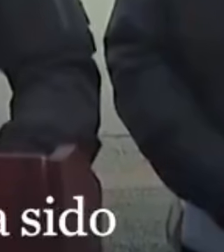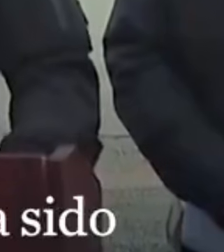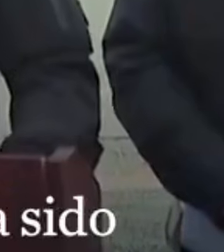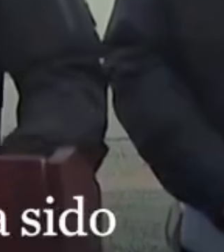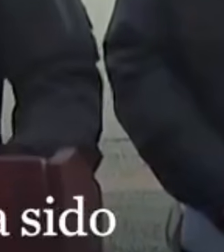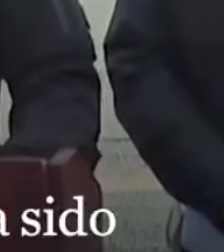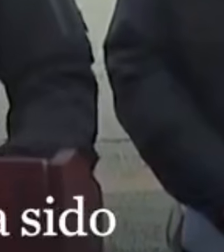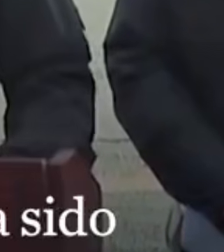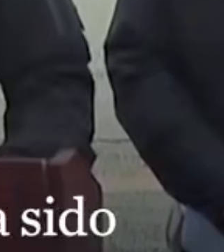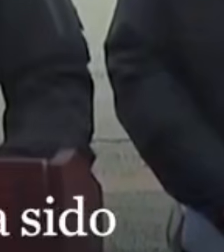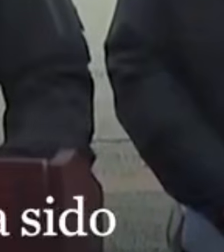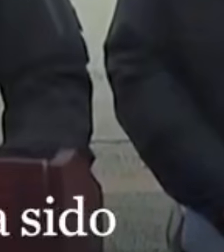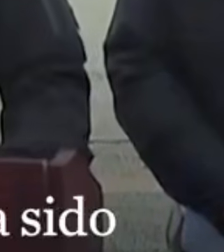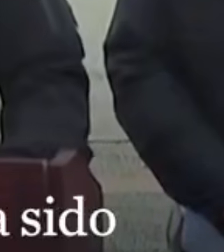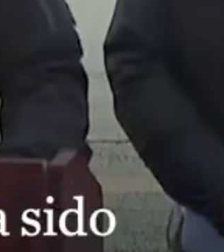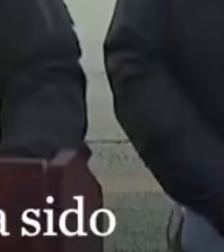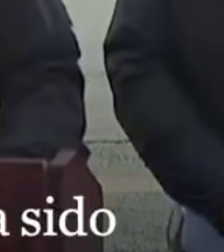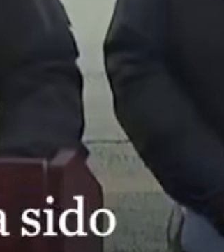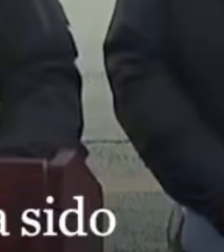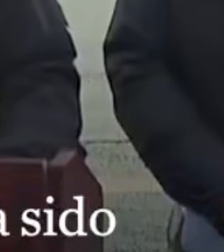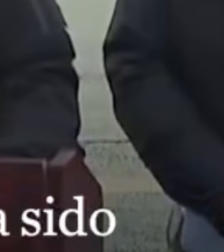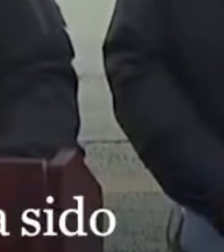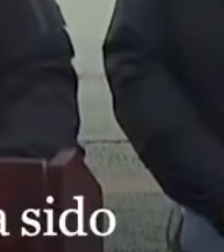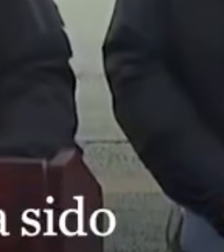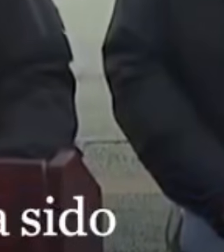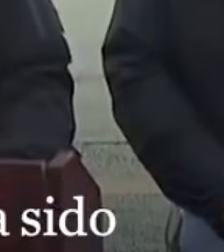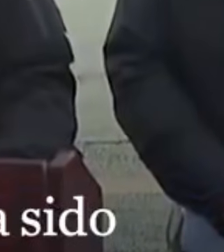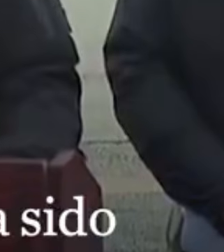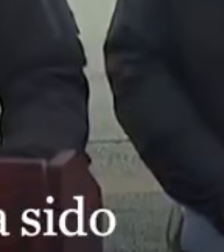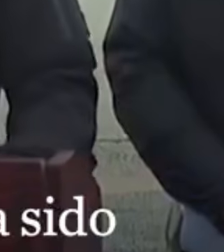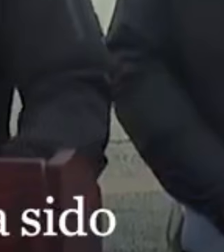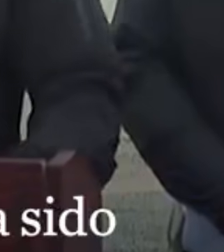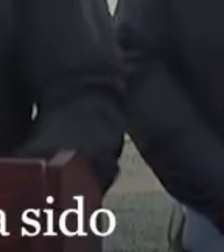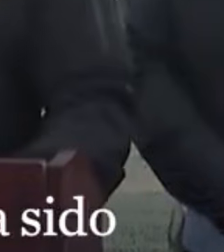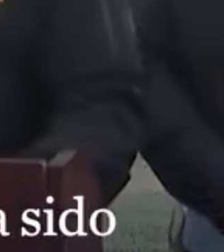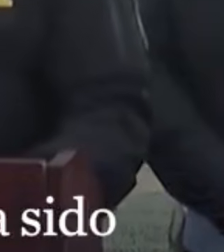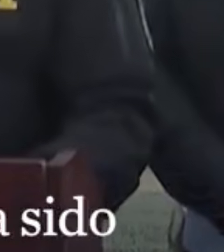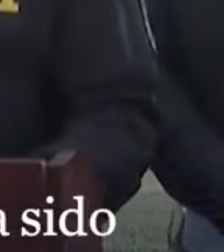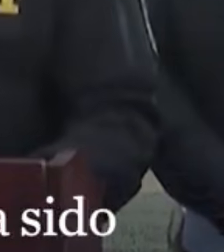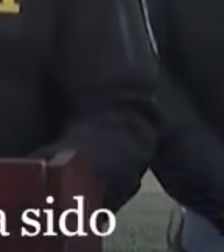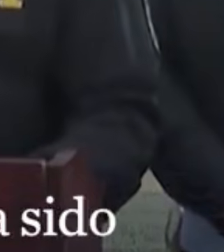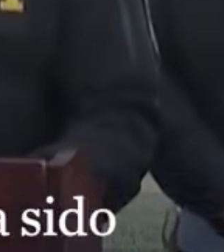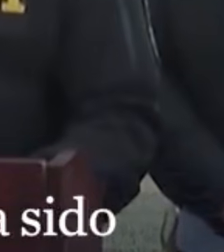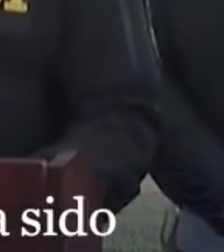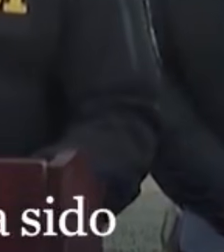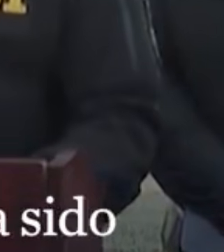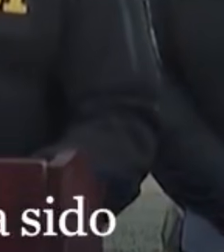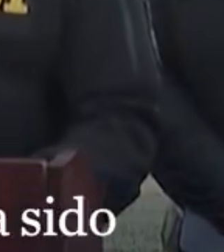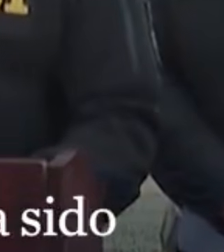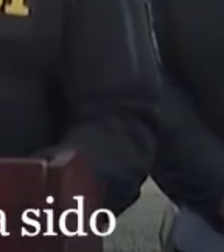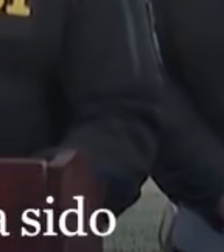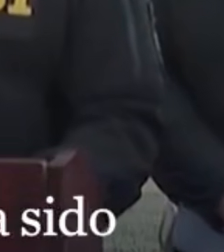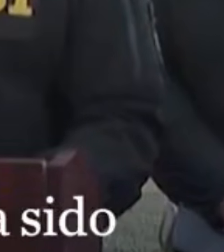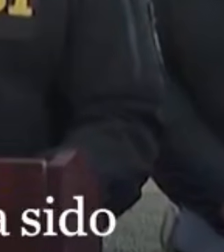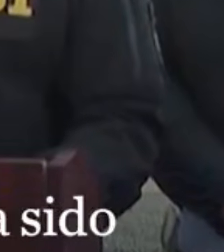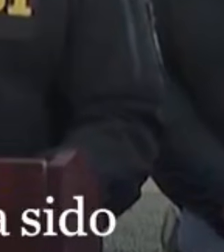I also want to have a tremendous shout out to the government of Mexico. President Sheinbaum, Secretary Harfuch, and the military